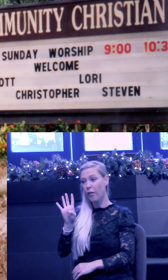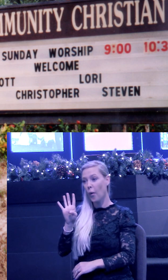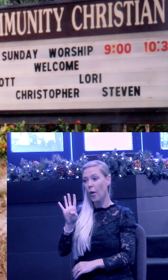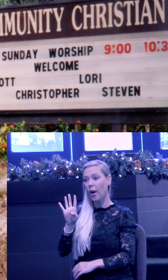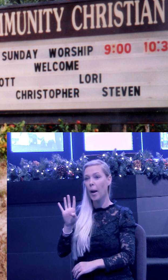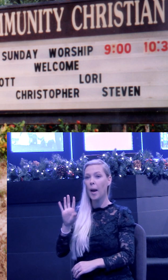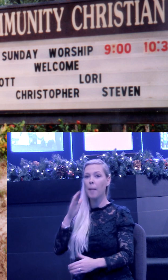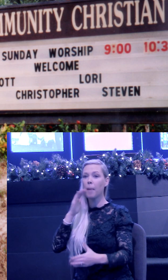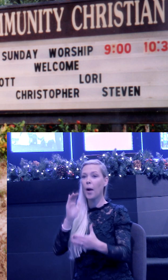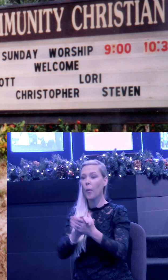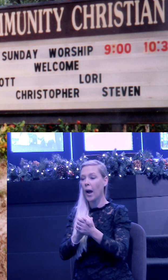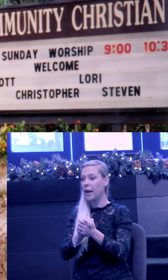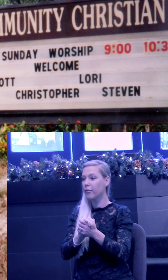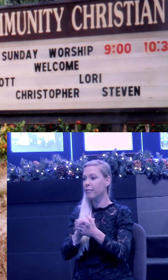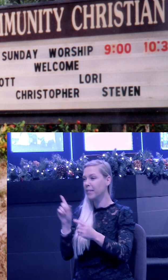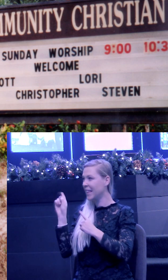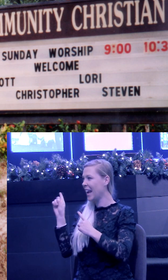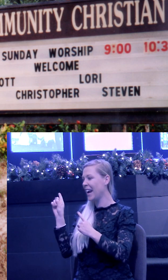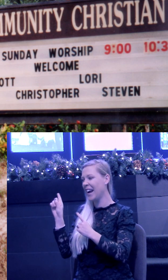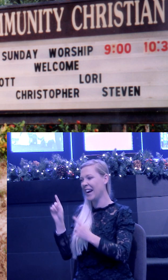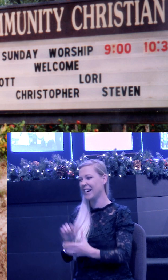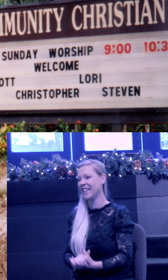Lori was there. And